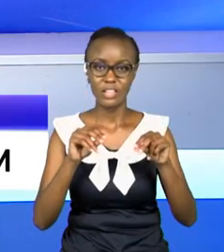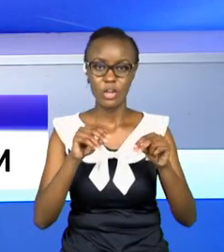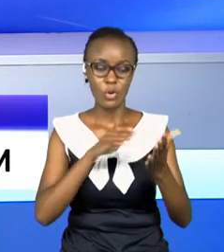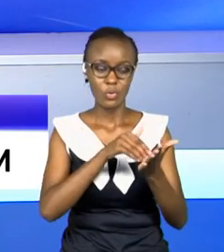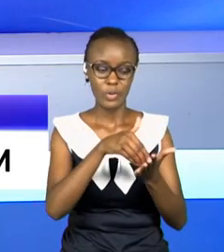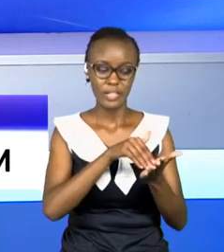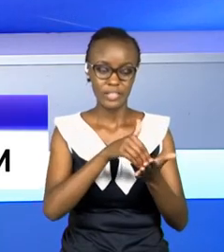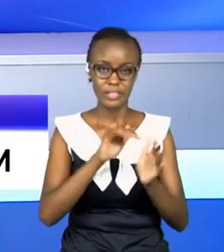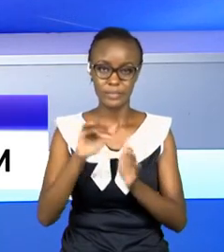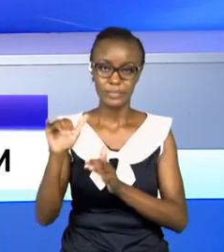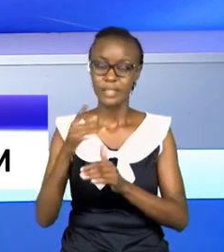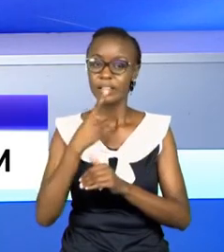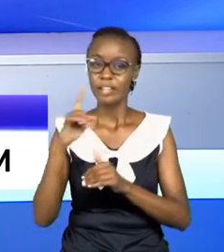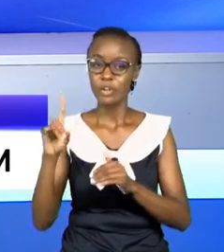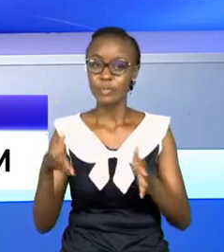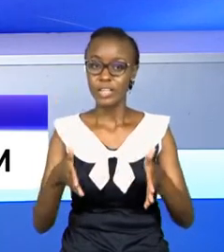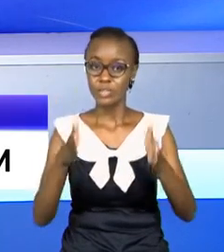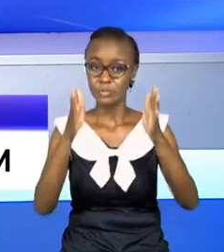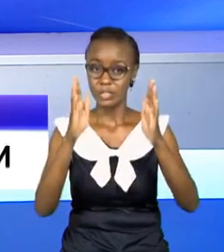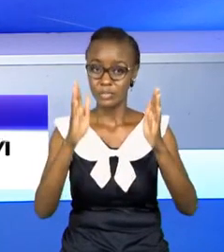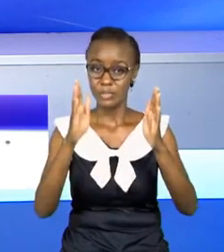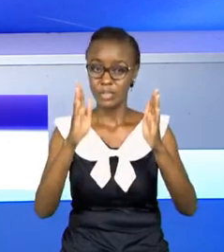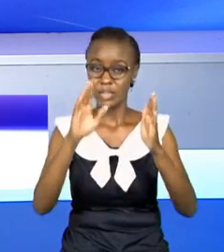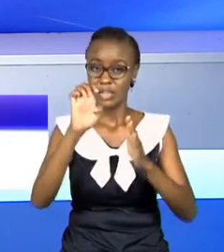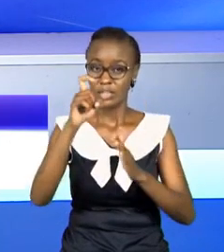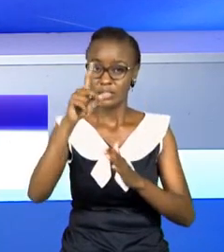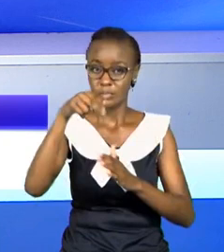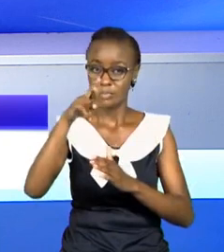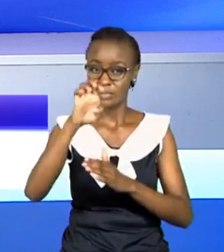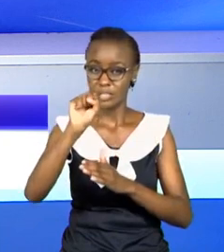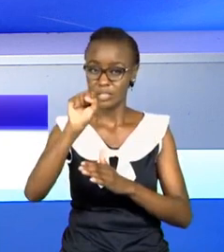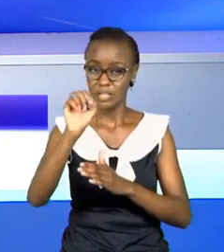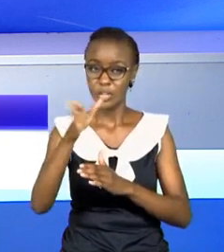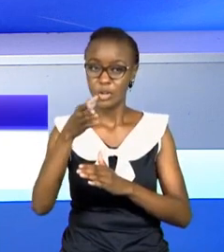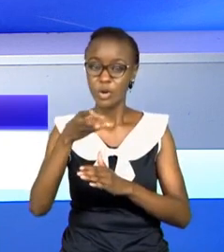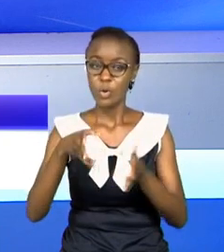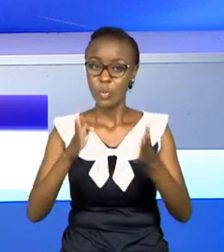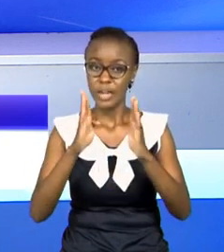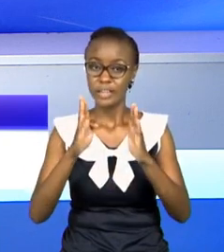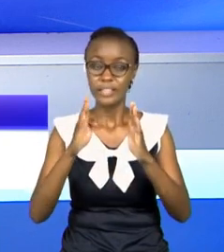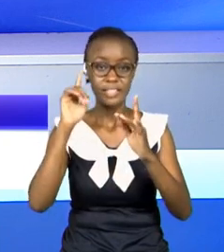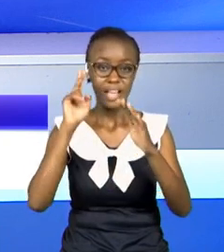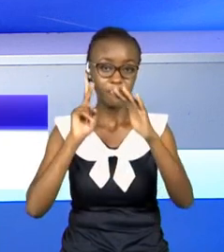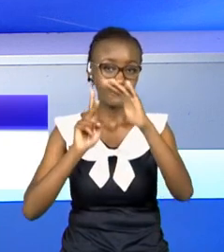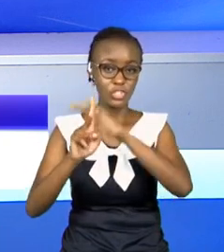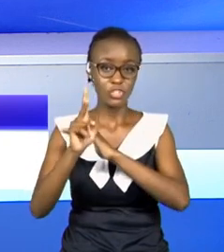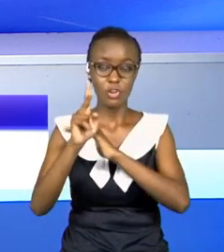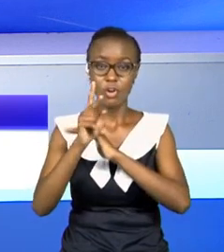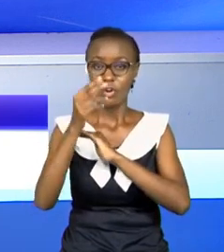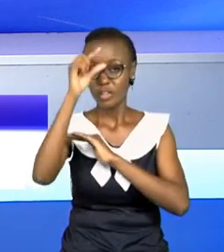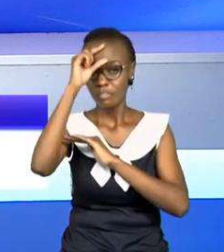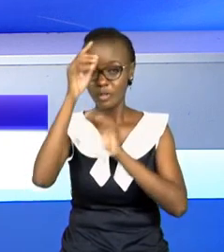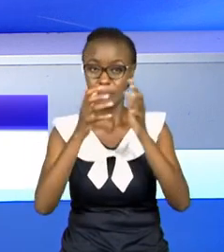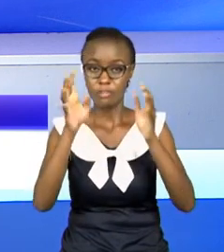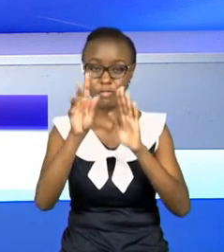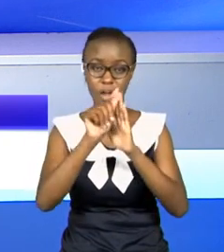The Nairobi Expressway is considered to be a hub of Kenya's modern road transport network and a vision of the government's Big Four agenda in